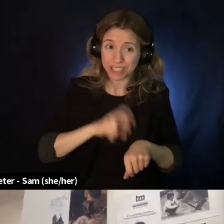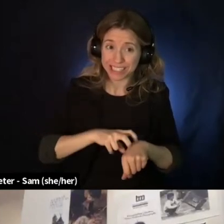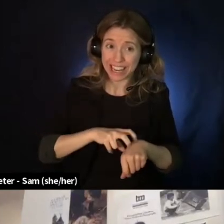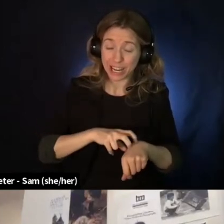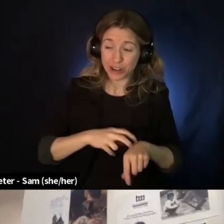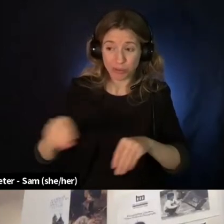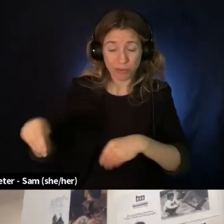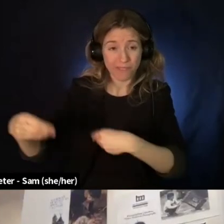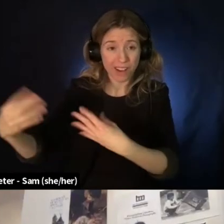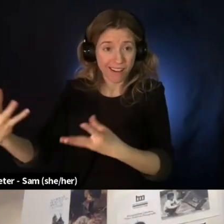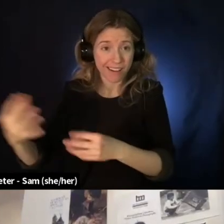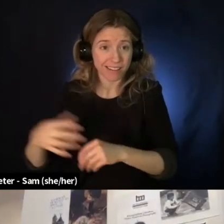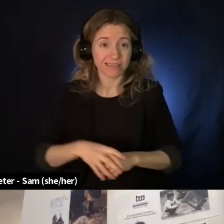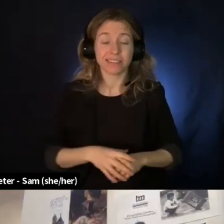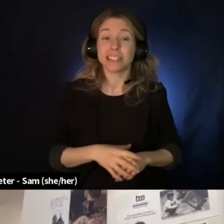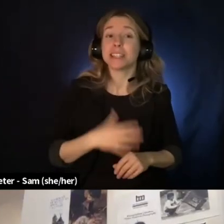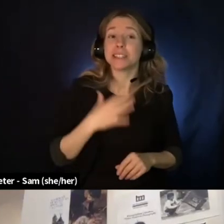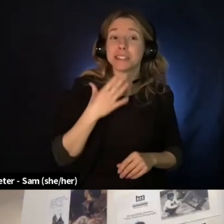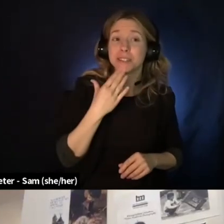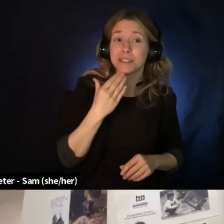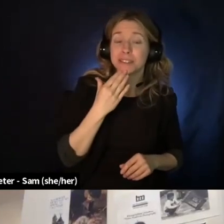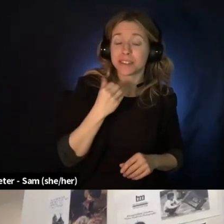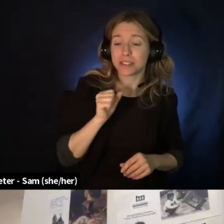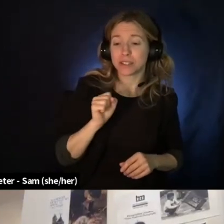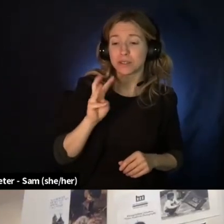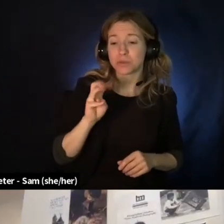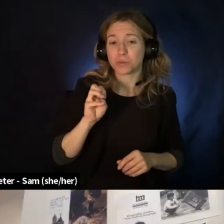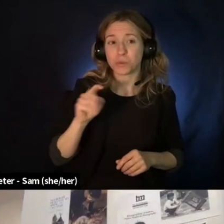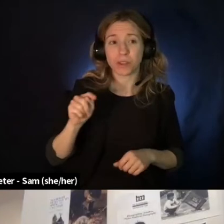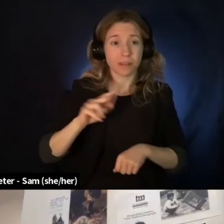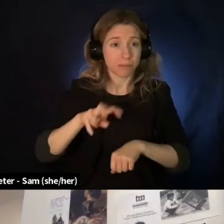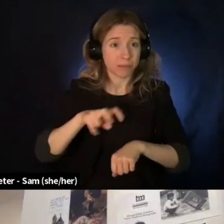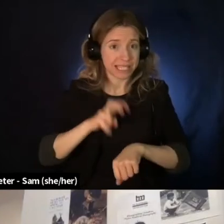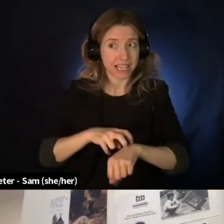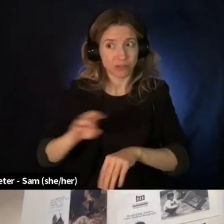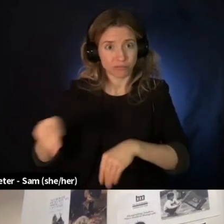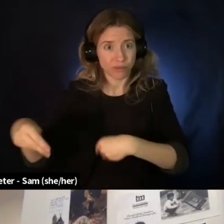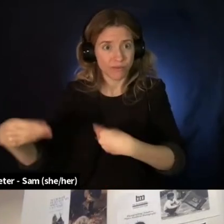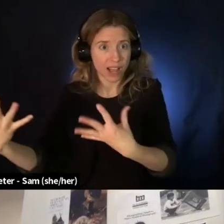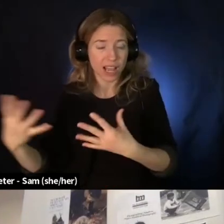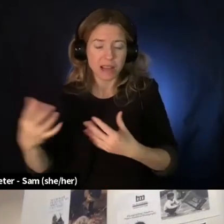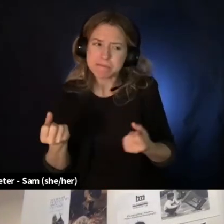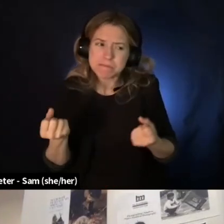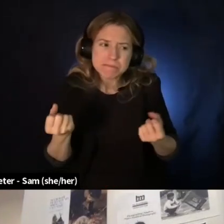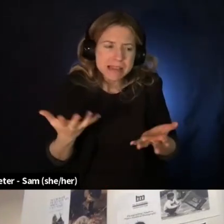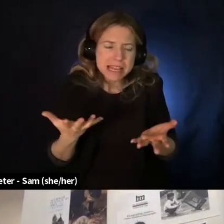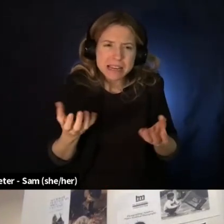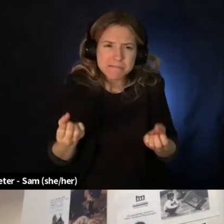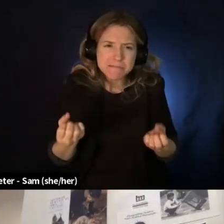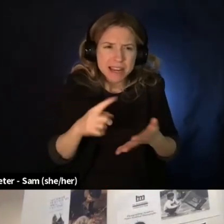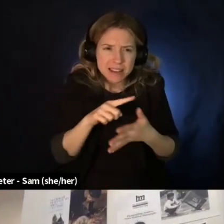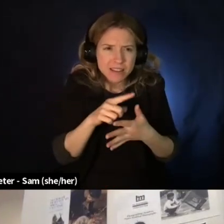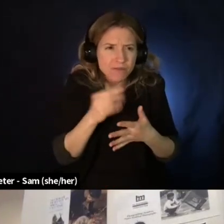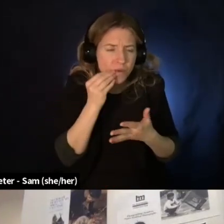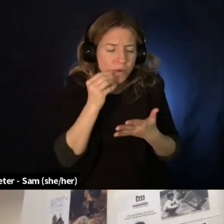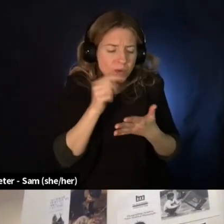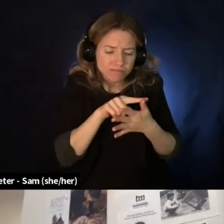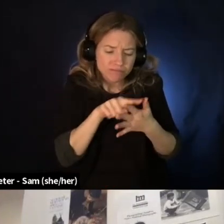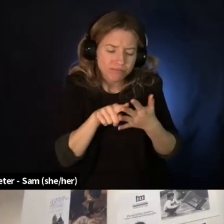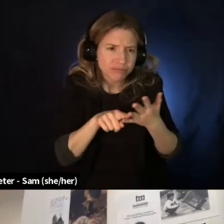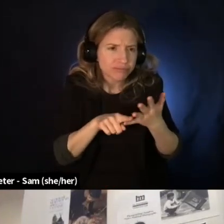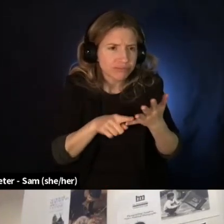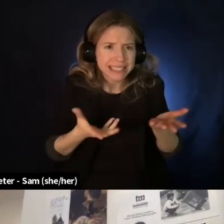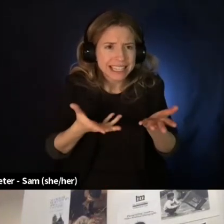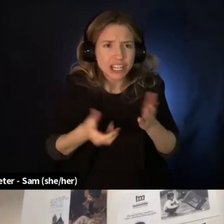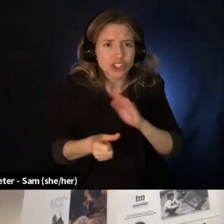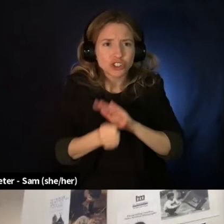potato. I mean, there are many things that were found on Mother Earth or the Turtle Island here that were not